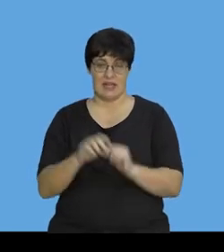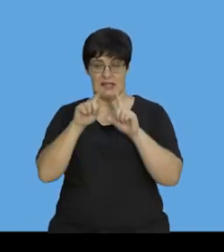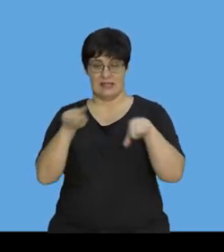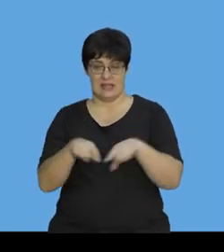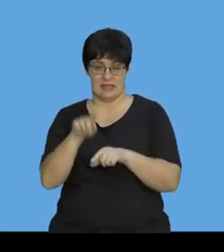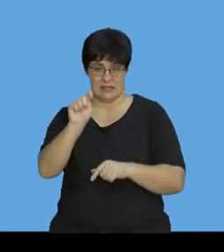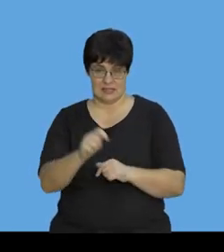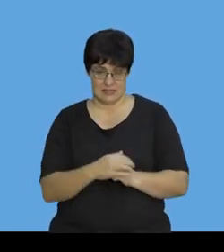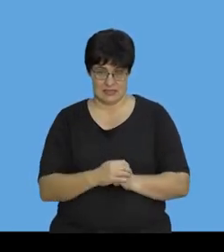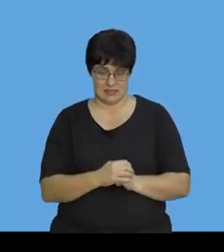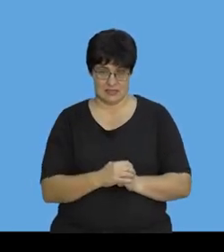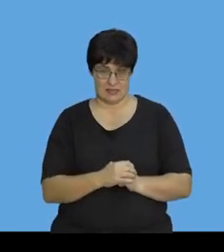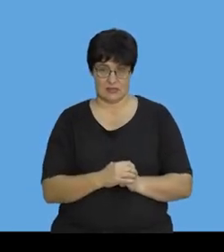T.